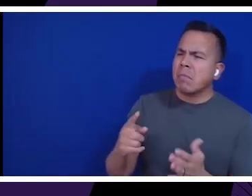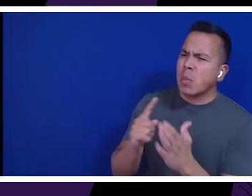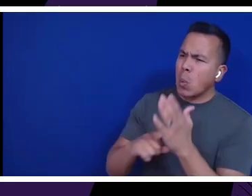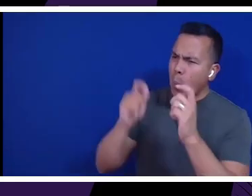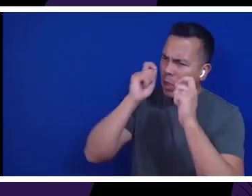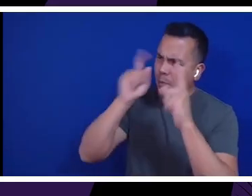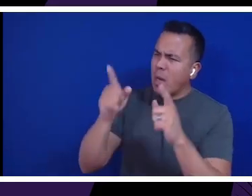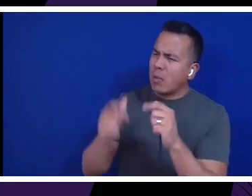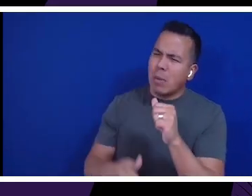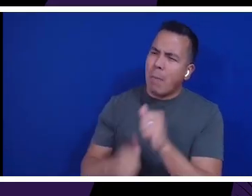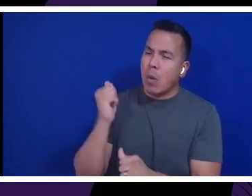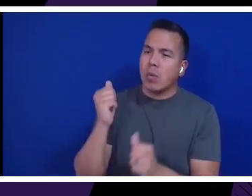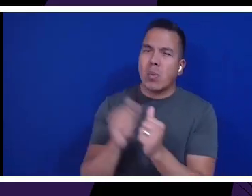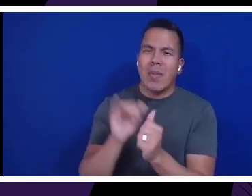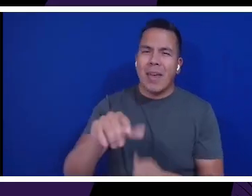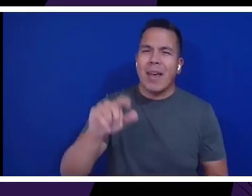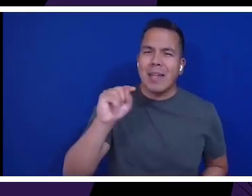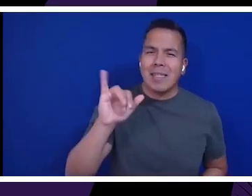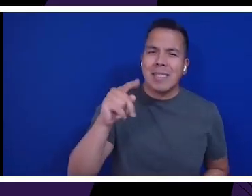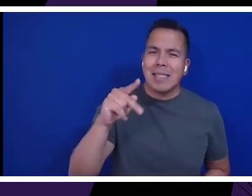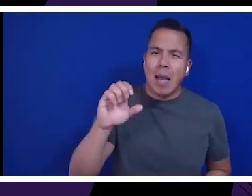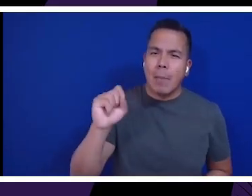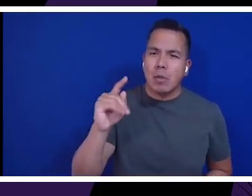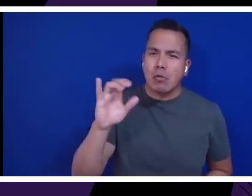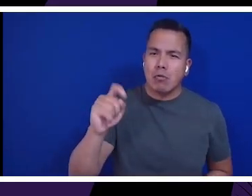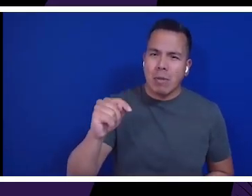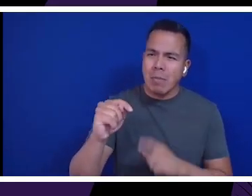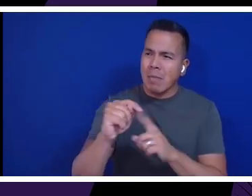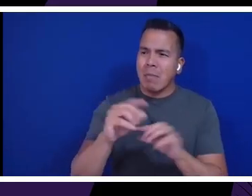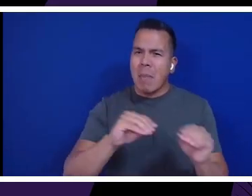the TypeScript migration process and what did you learn through it?